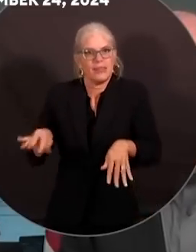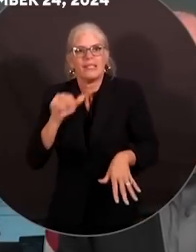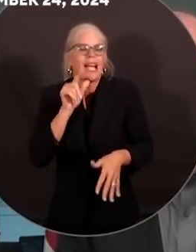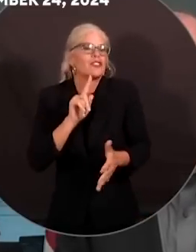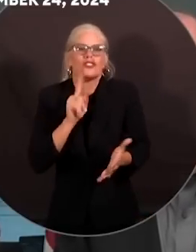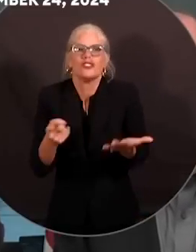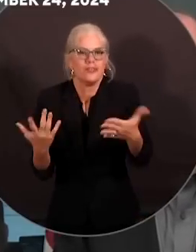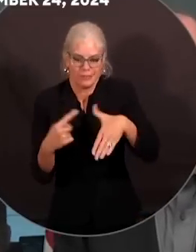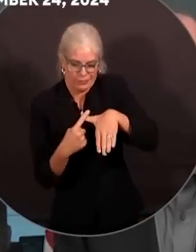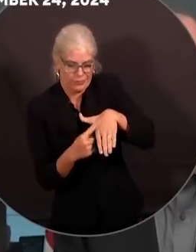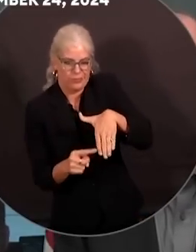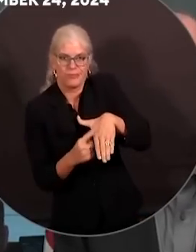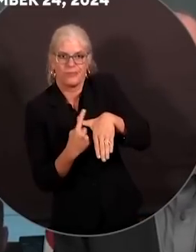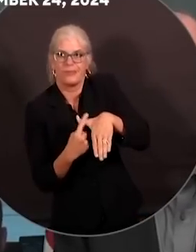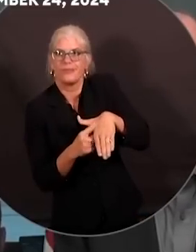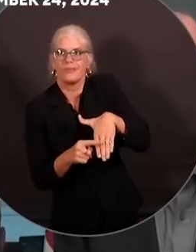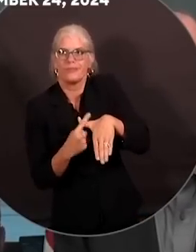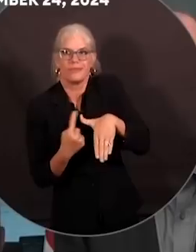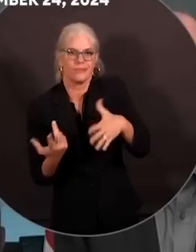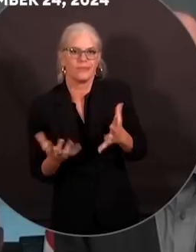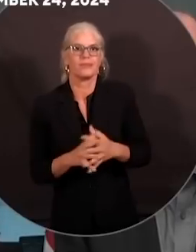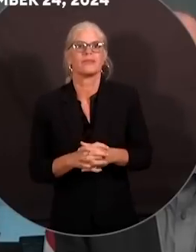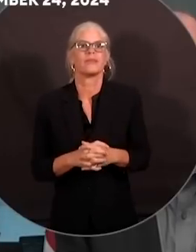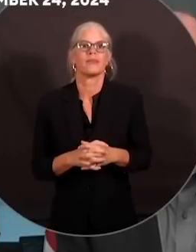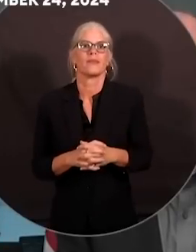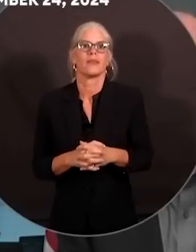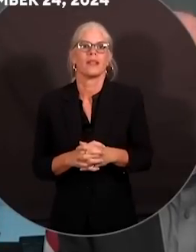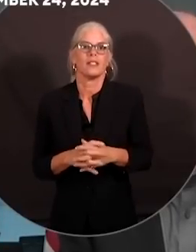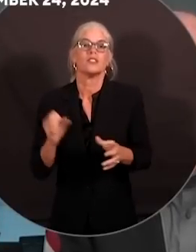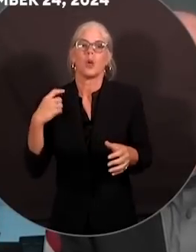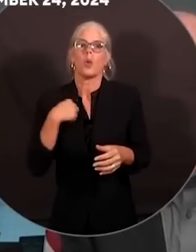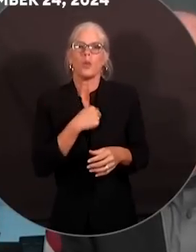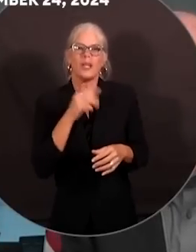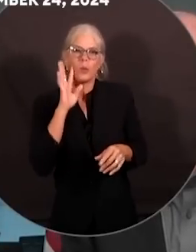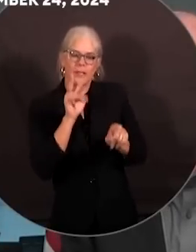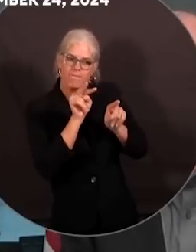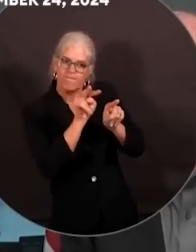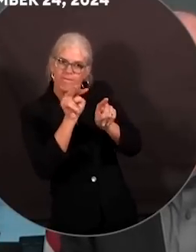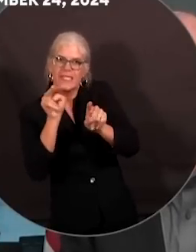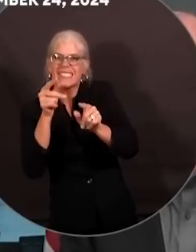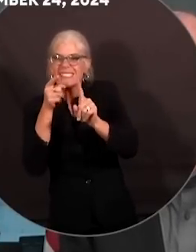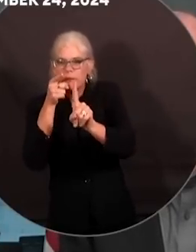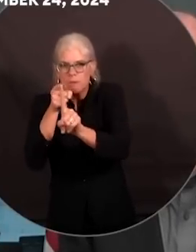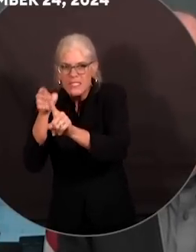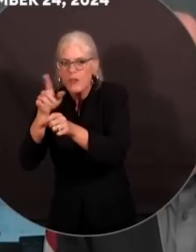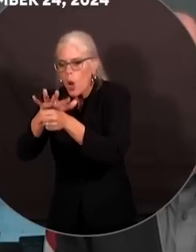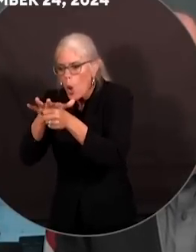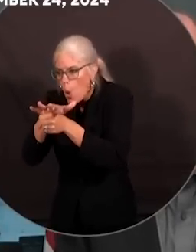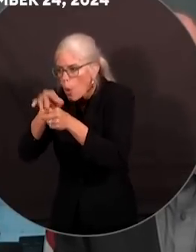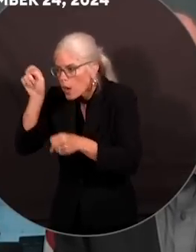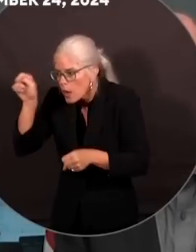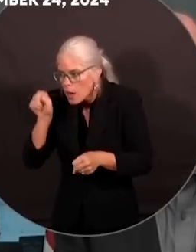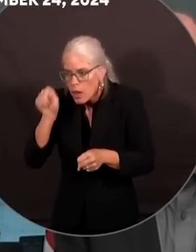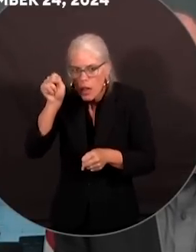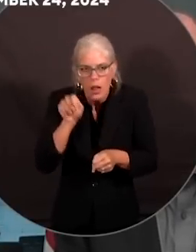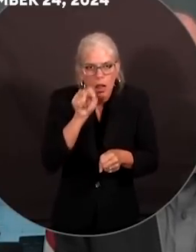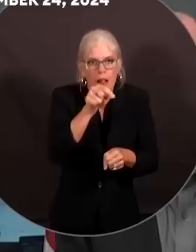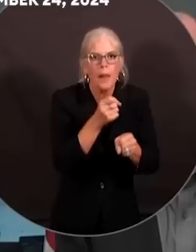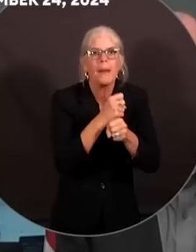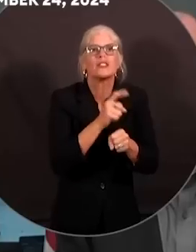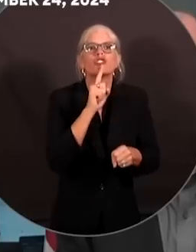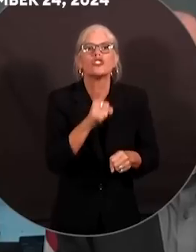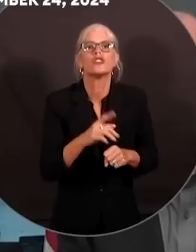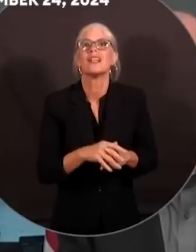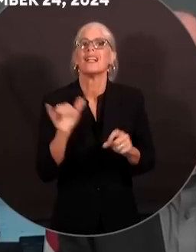of possibilities, and I think those local officials will be looking at that and then making the best judgment. As Kevin said, it's not a